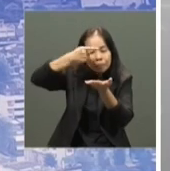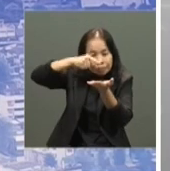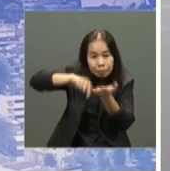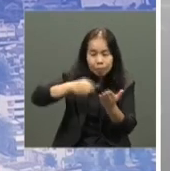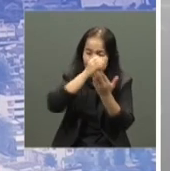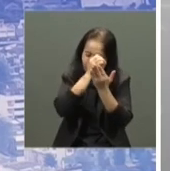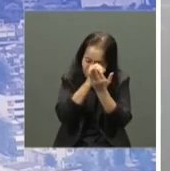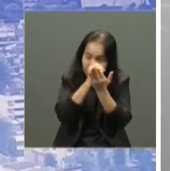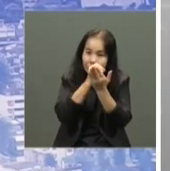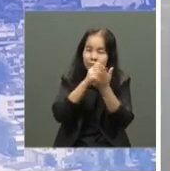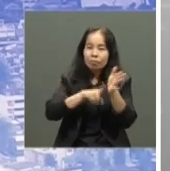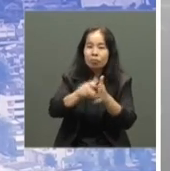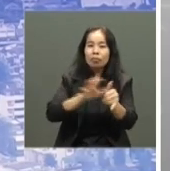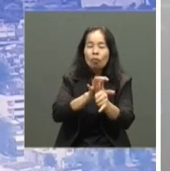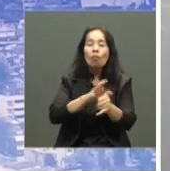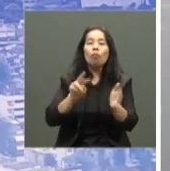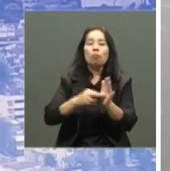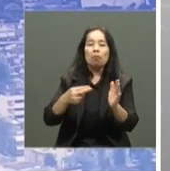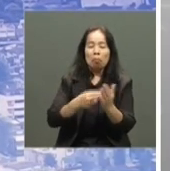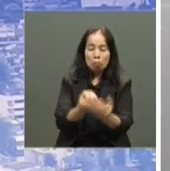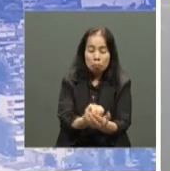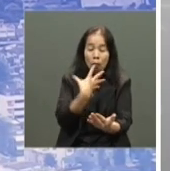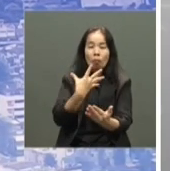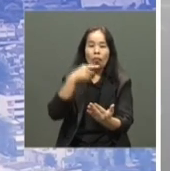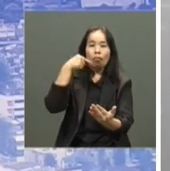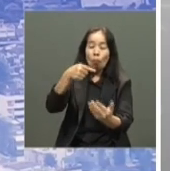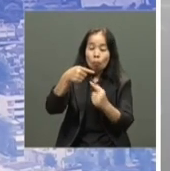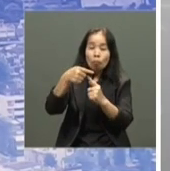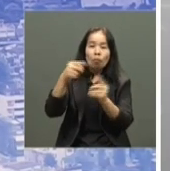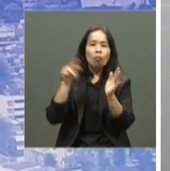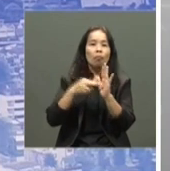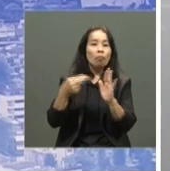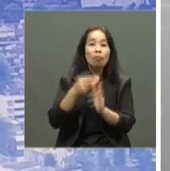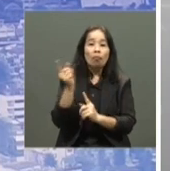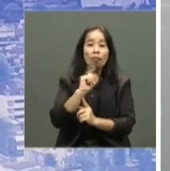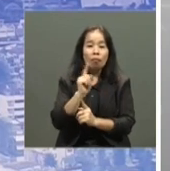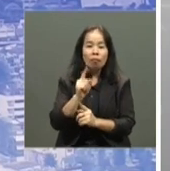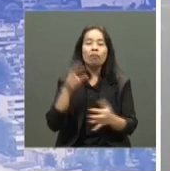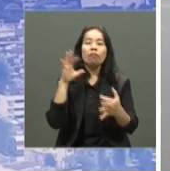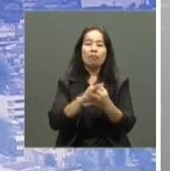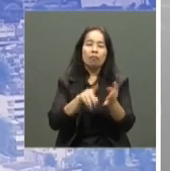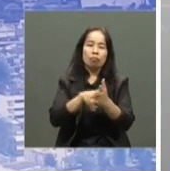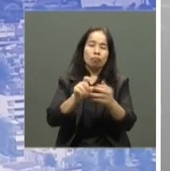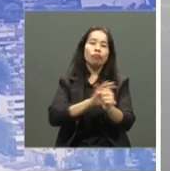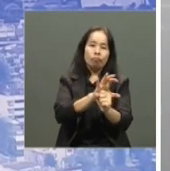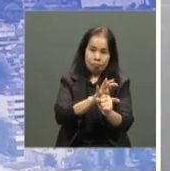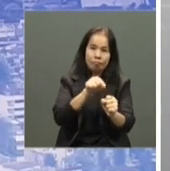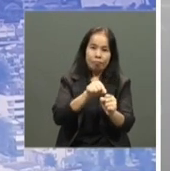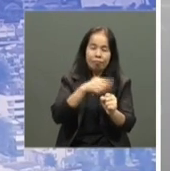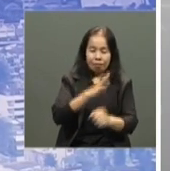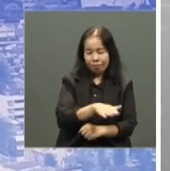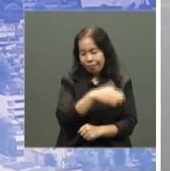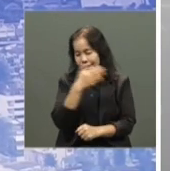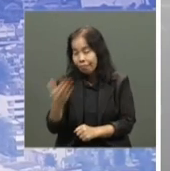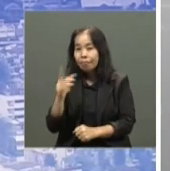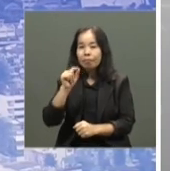Yeah, I think the message from the Prime Minister is clear that he still has no intention of relaxing these tough